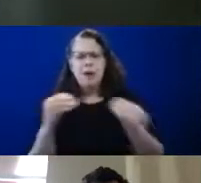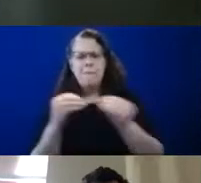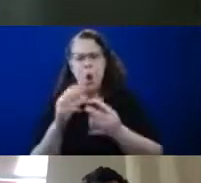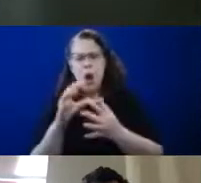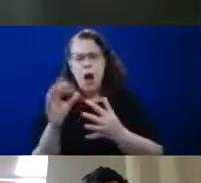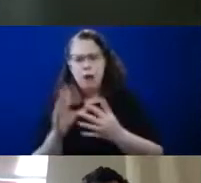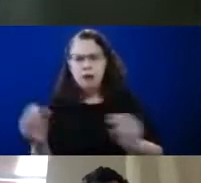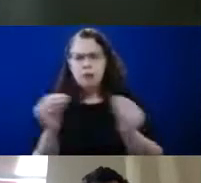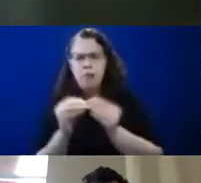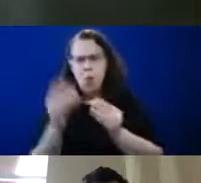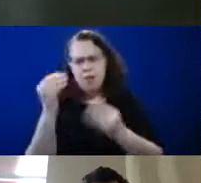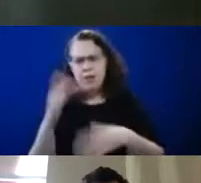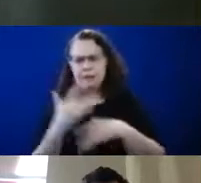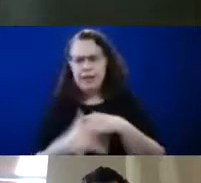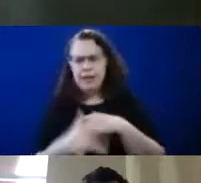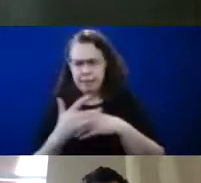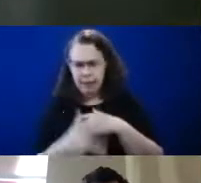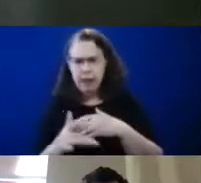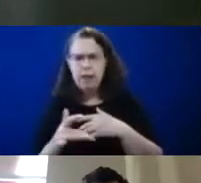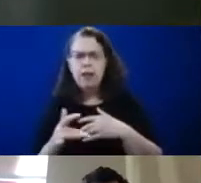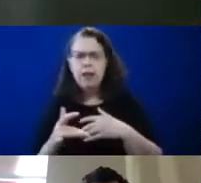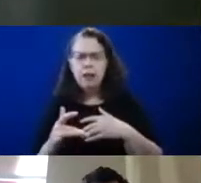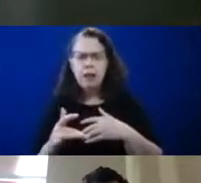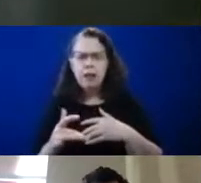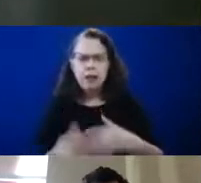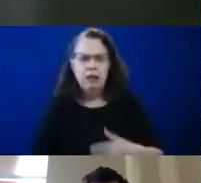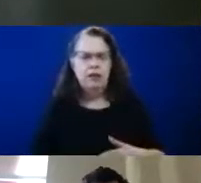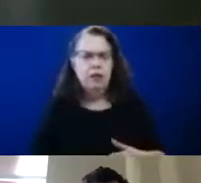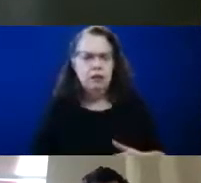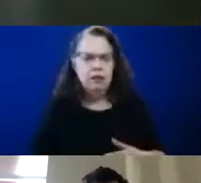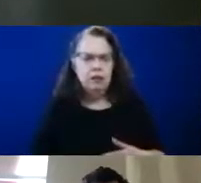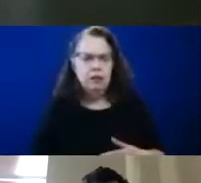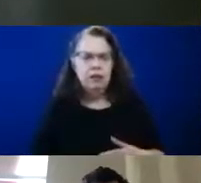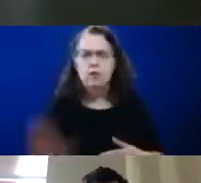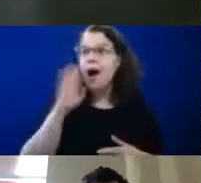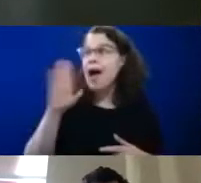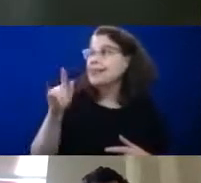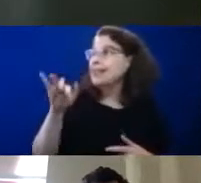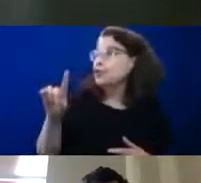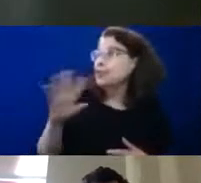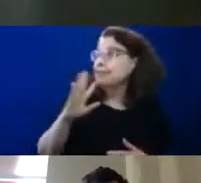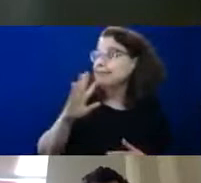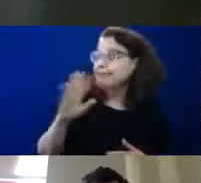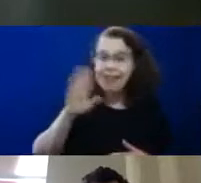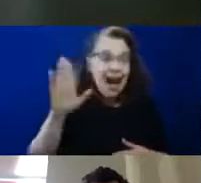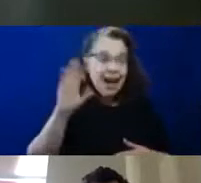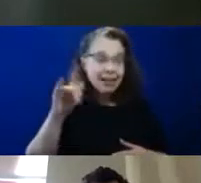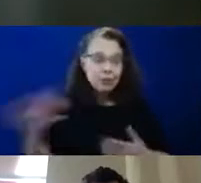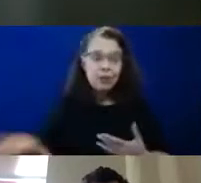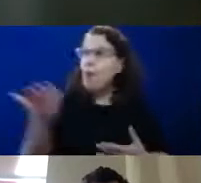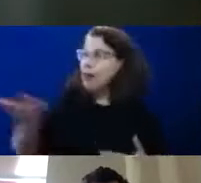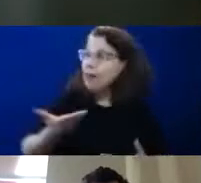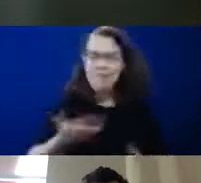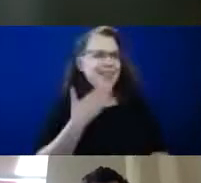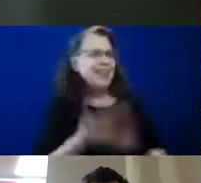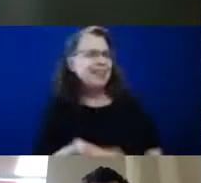information available. Priscilla? Yes. Hi, it's Astrid. How are Hi, you? Astrid. Welcome.